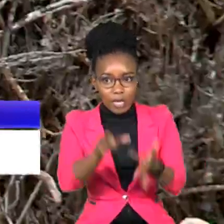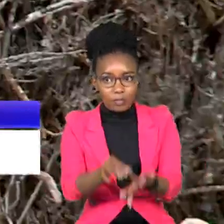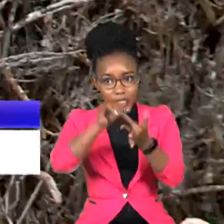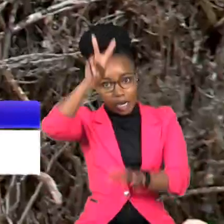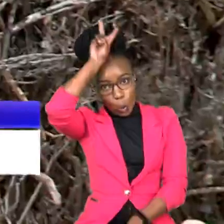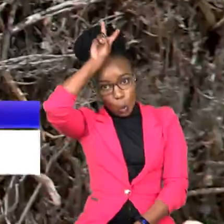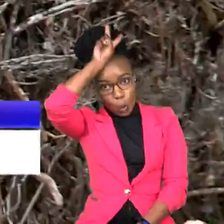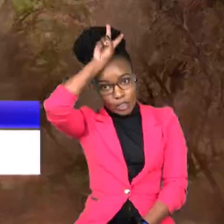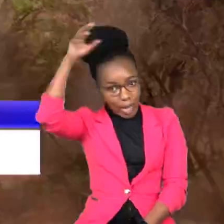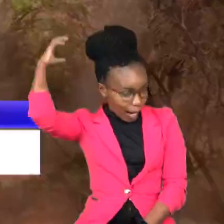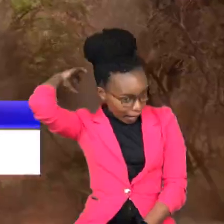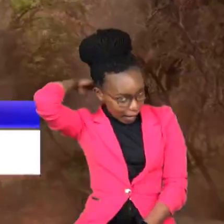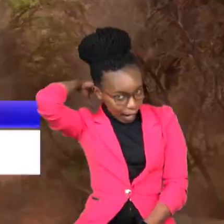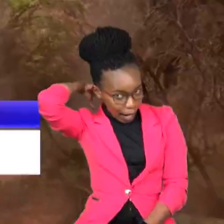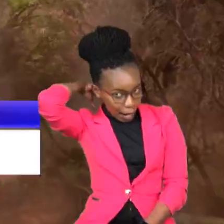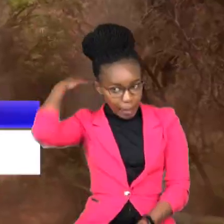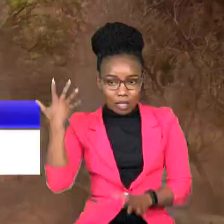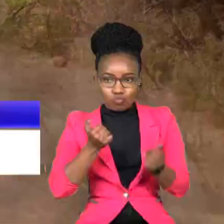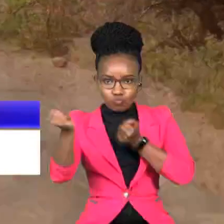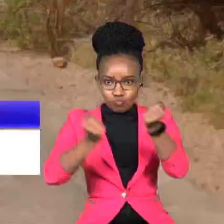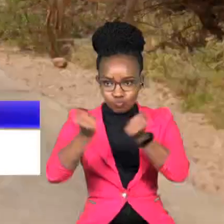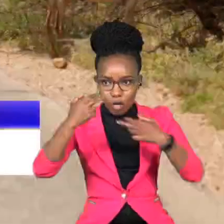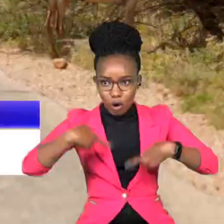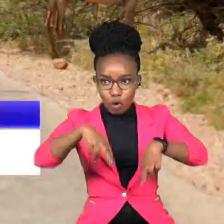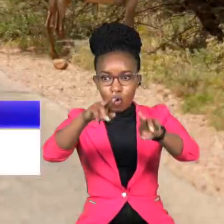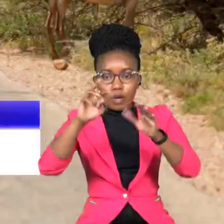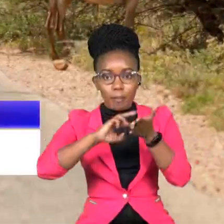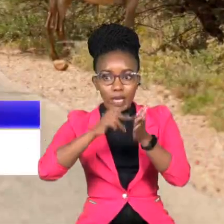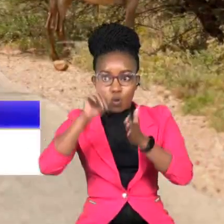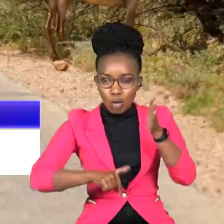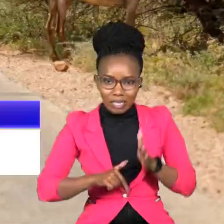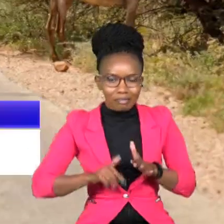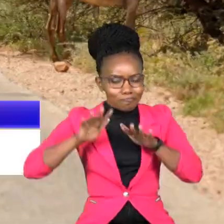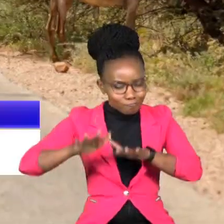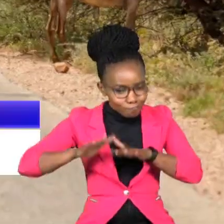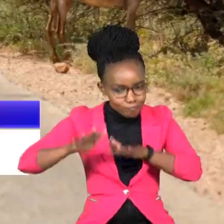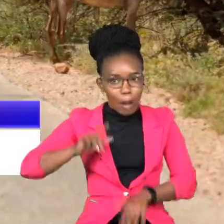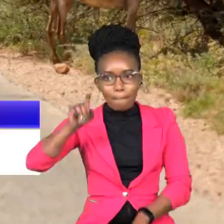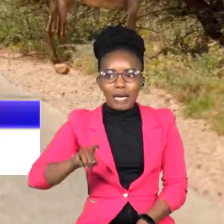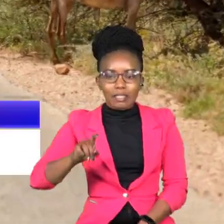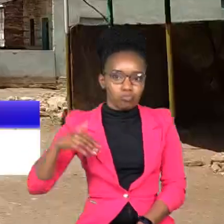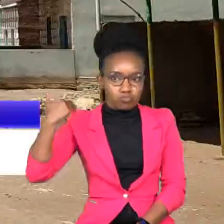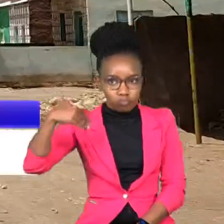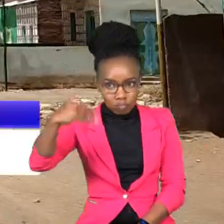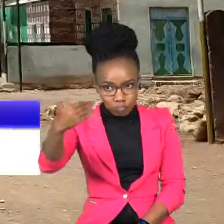and camels. Driving on these roads thus means maintaining caution at all times.